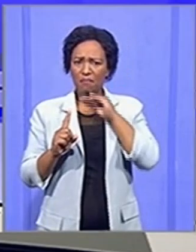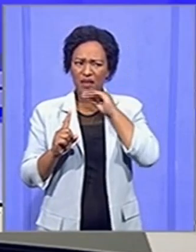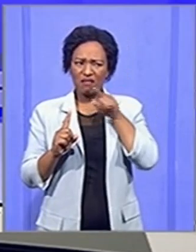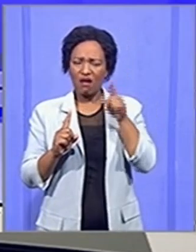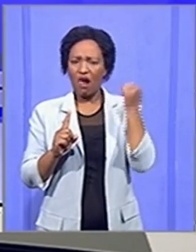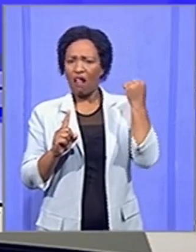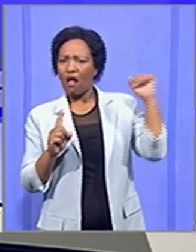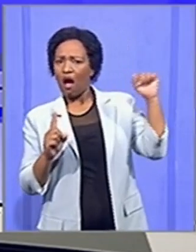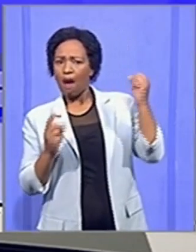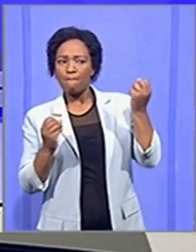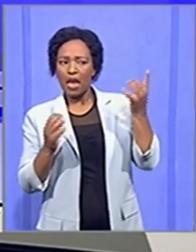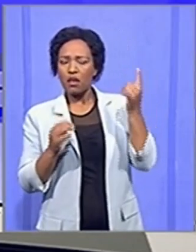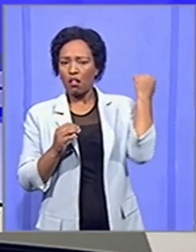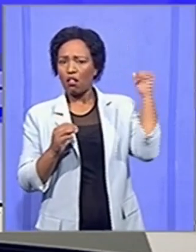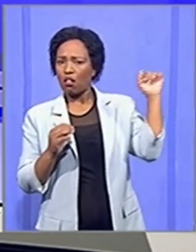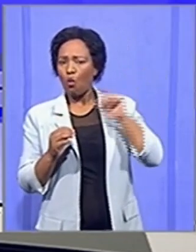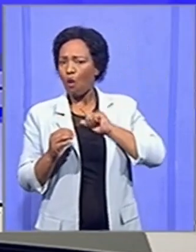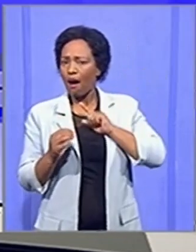kae?